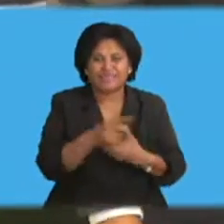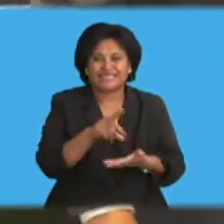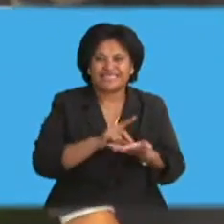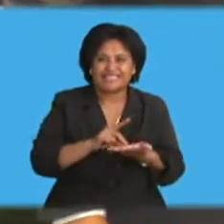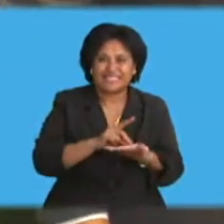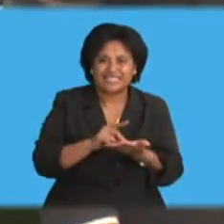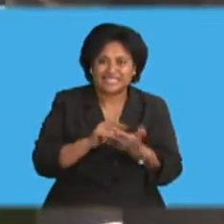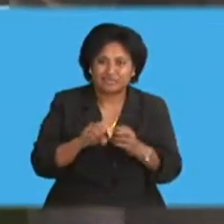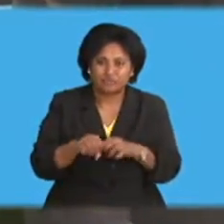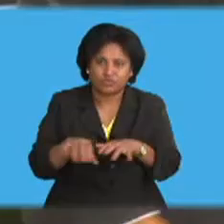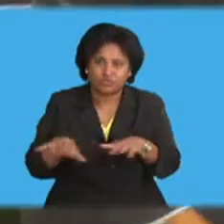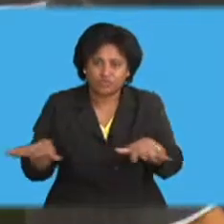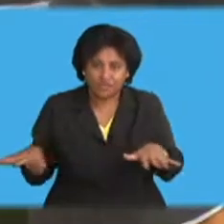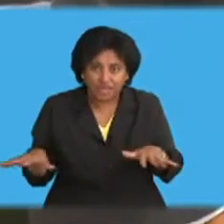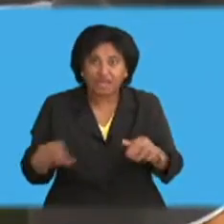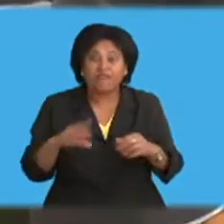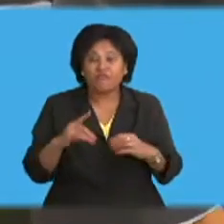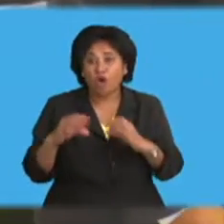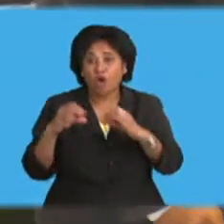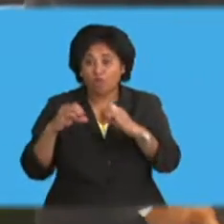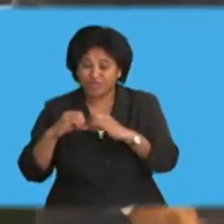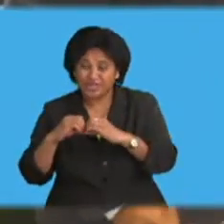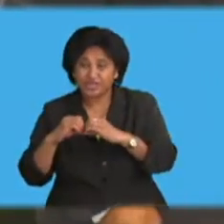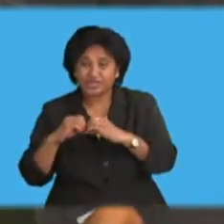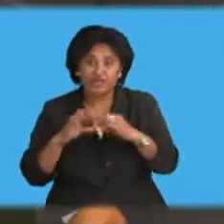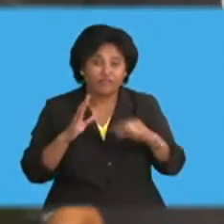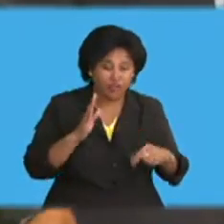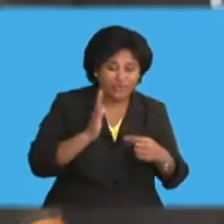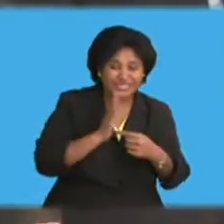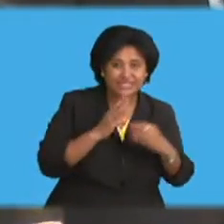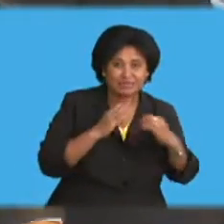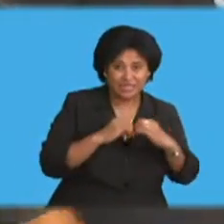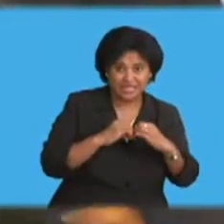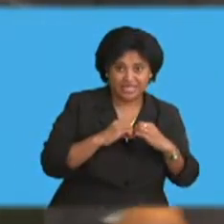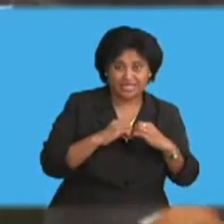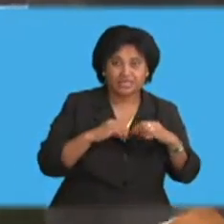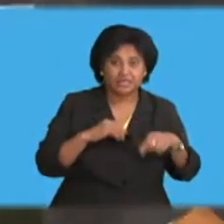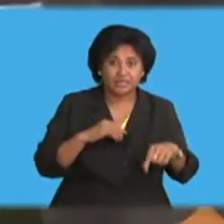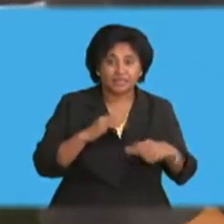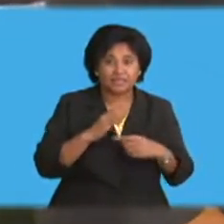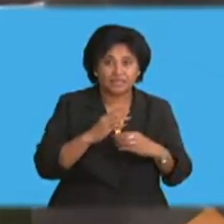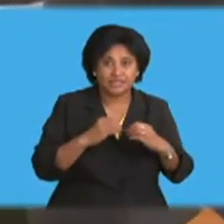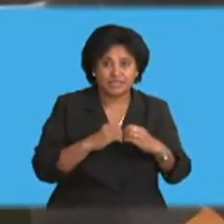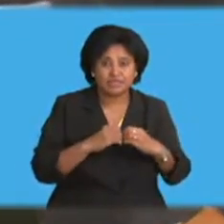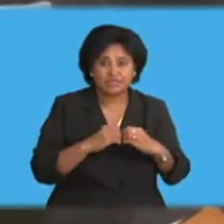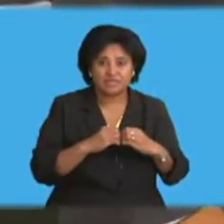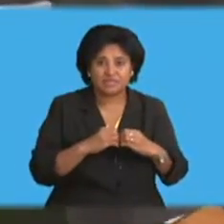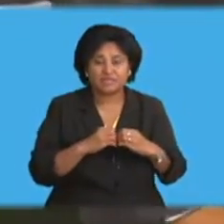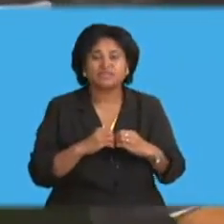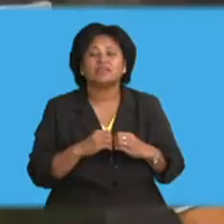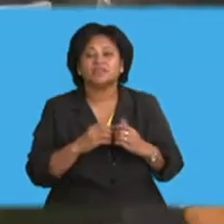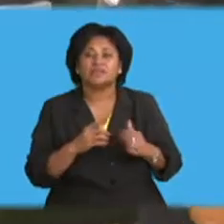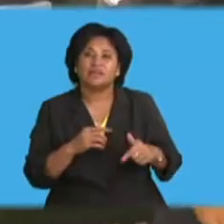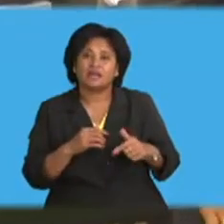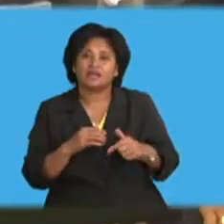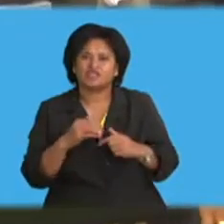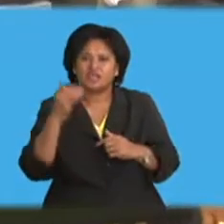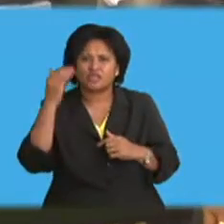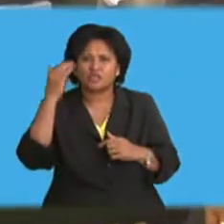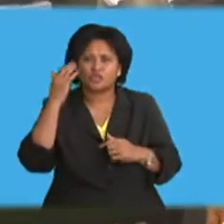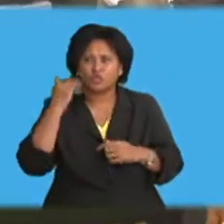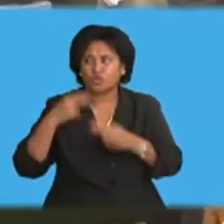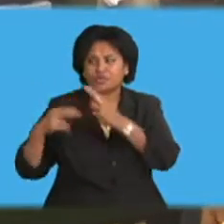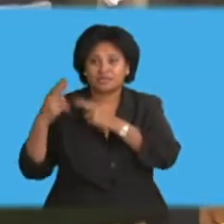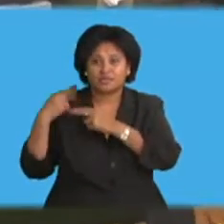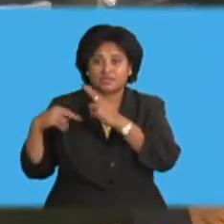For brucellosis, for TB, Madam Speaker, if I may just give a brief history on it as